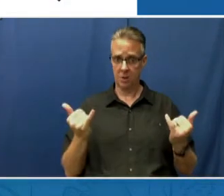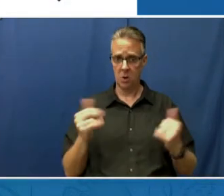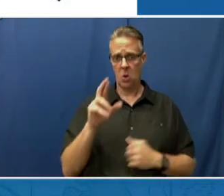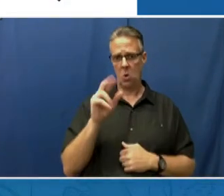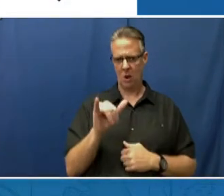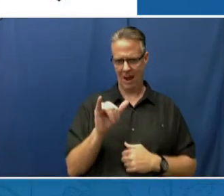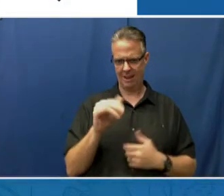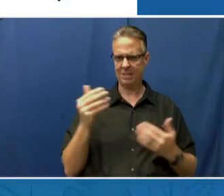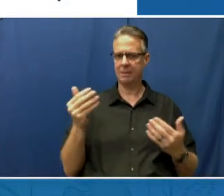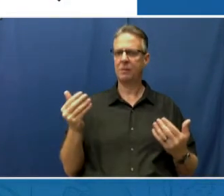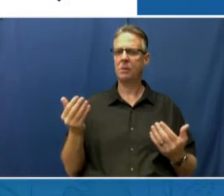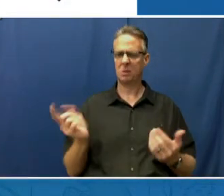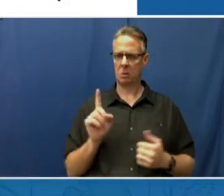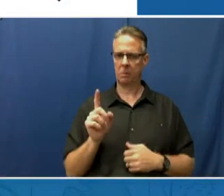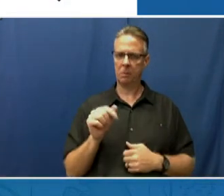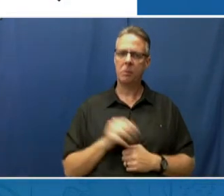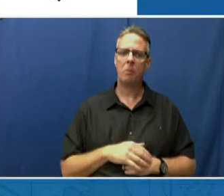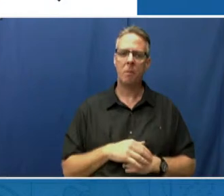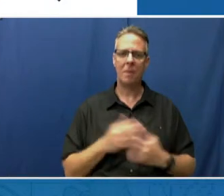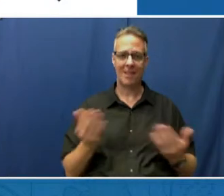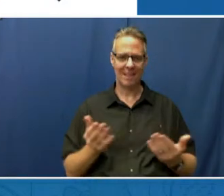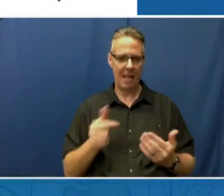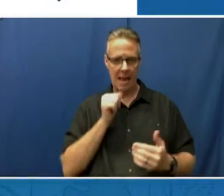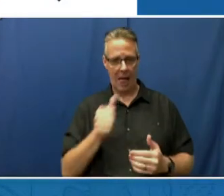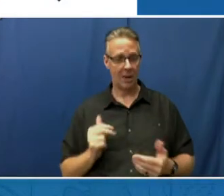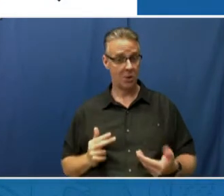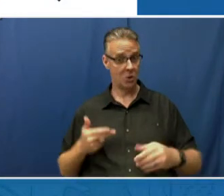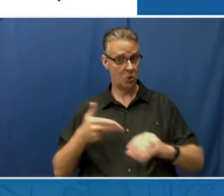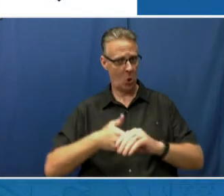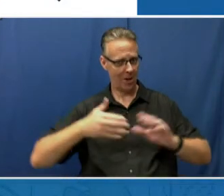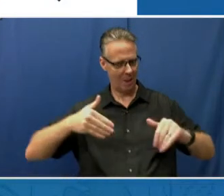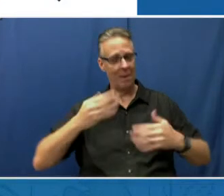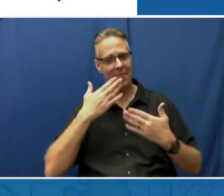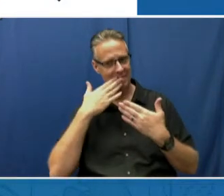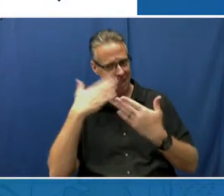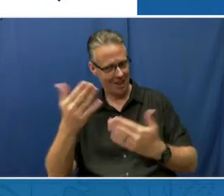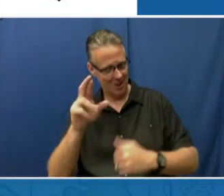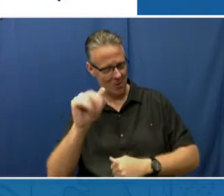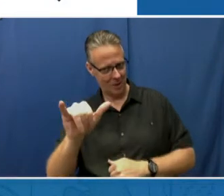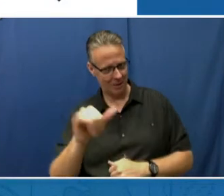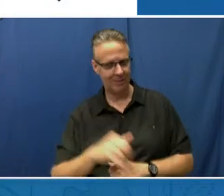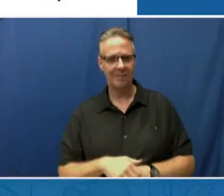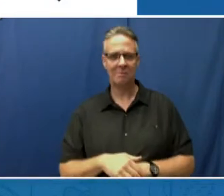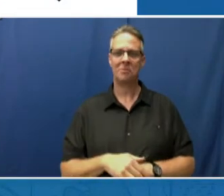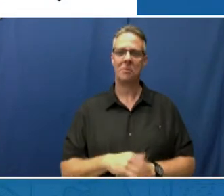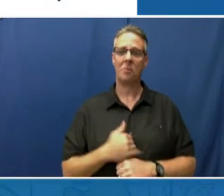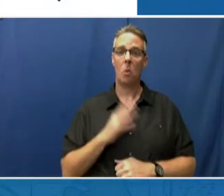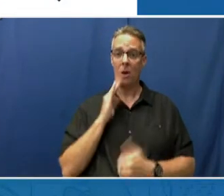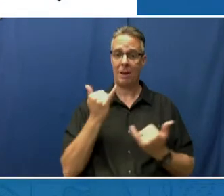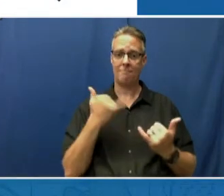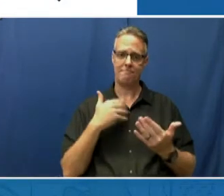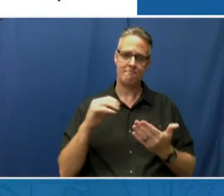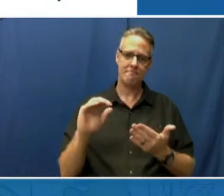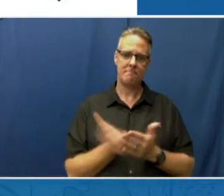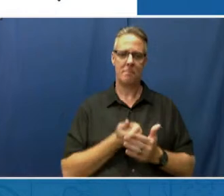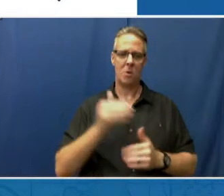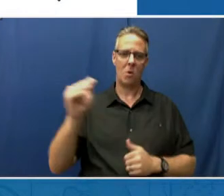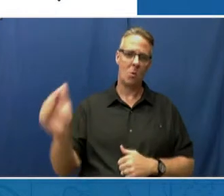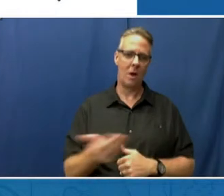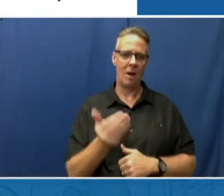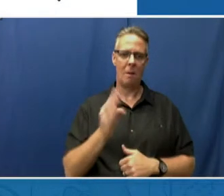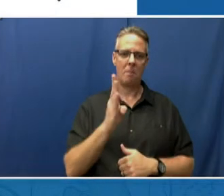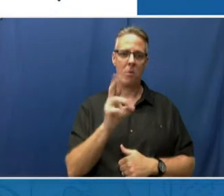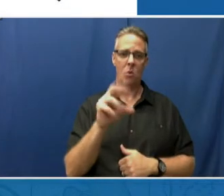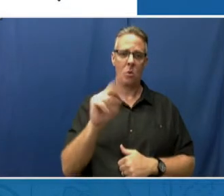here. He's not going to join us. But thank you, Ray. At this moment in time, I'd like to welcome the Brown Sisters, who